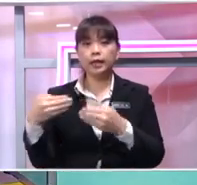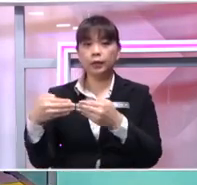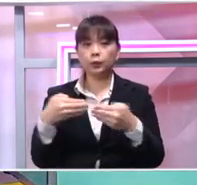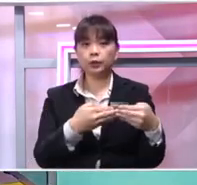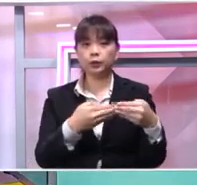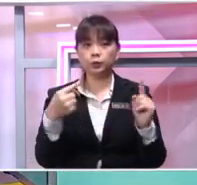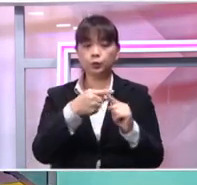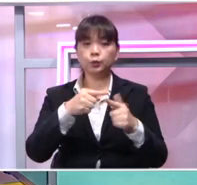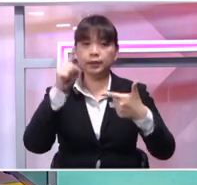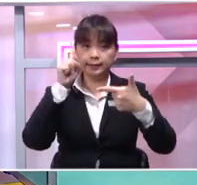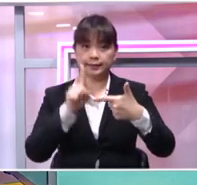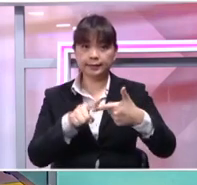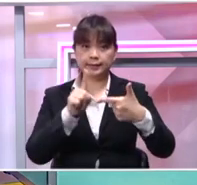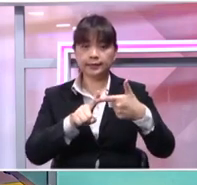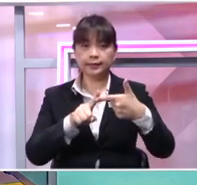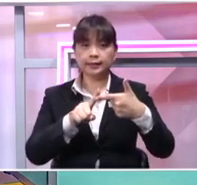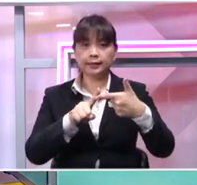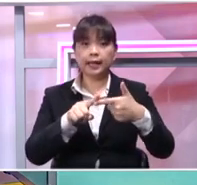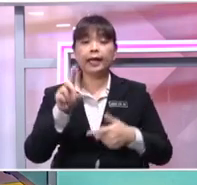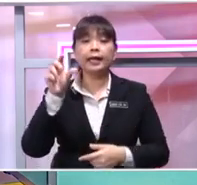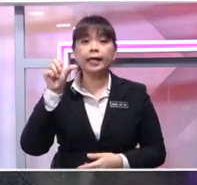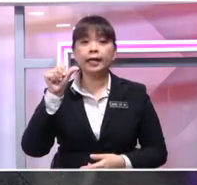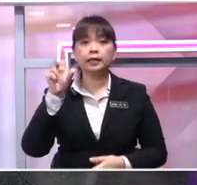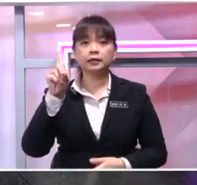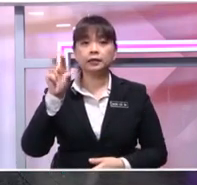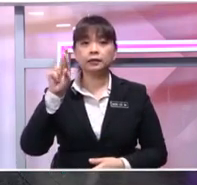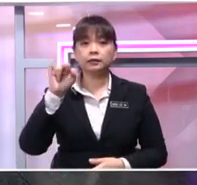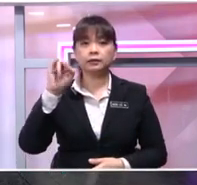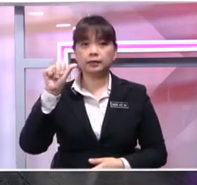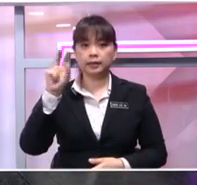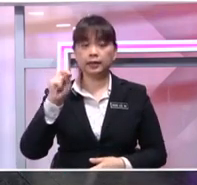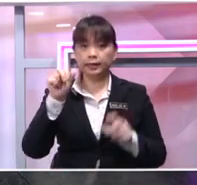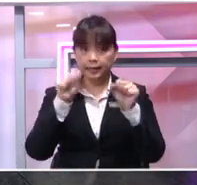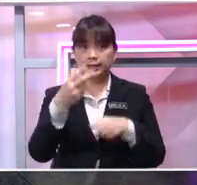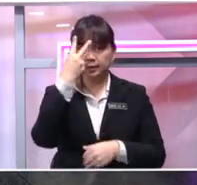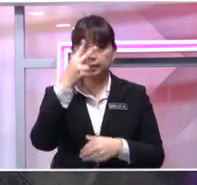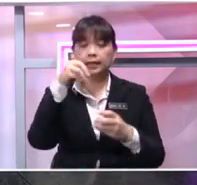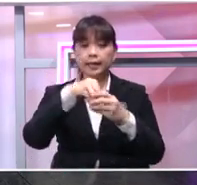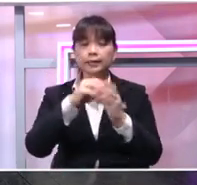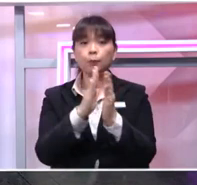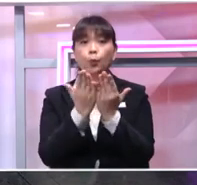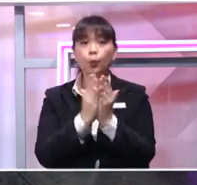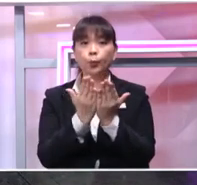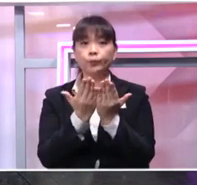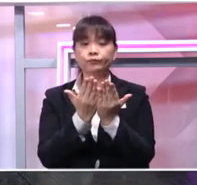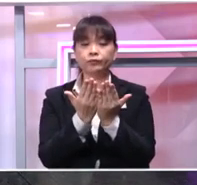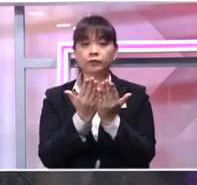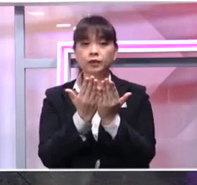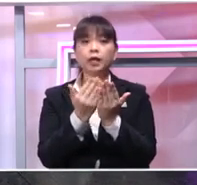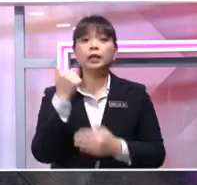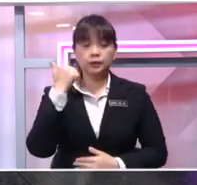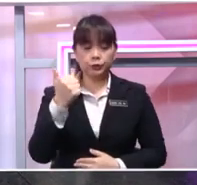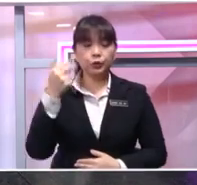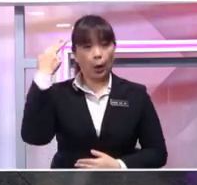second text is Adrian. Who wants to be Adrian, please? Yep. Me, teacher. Okay, good job,